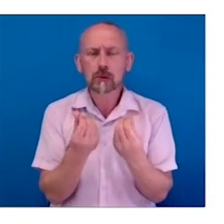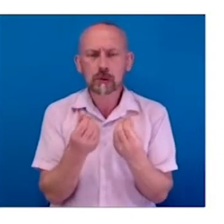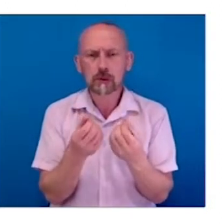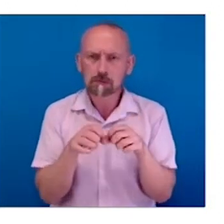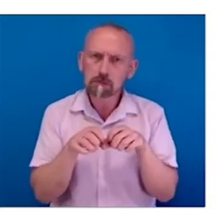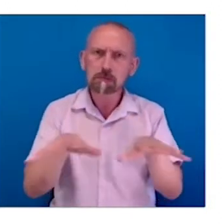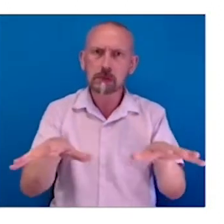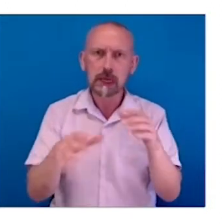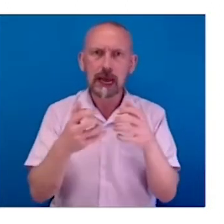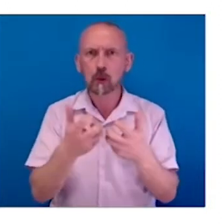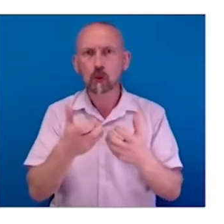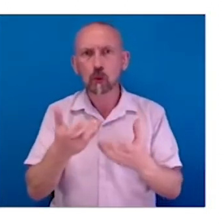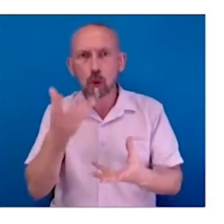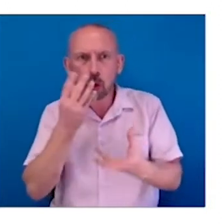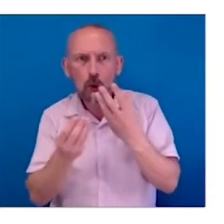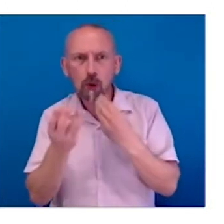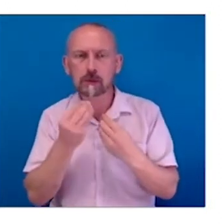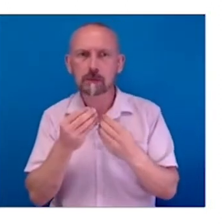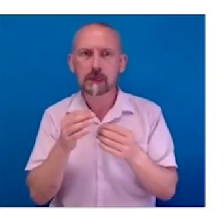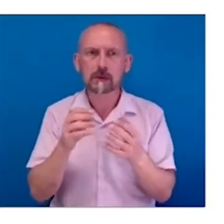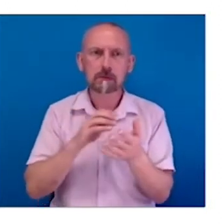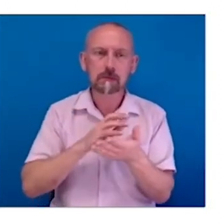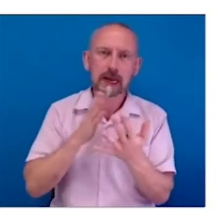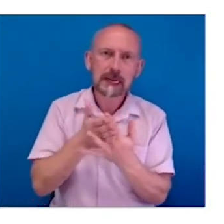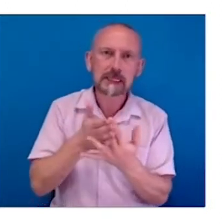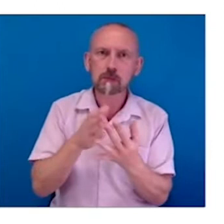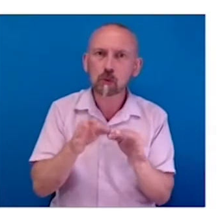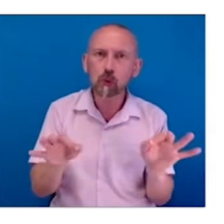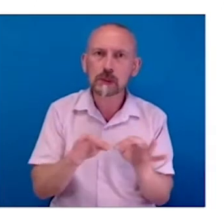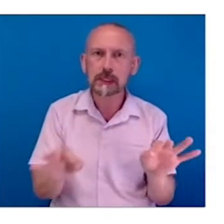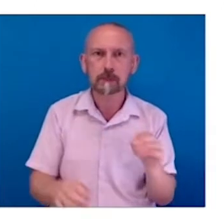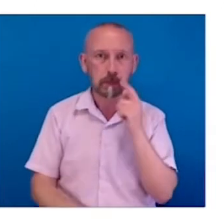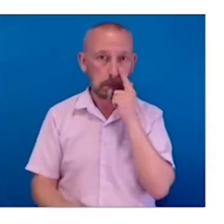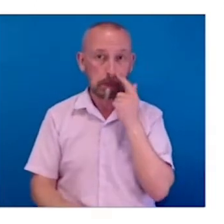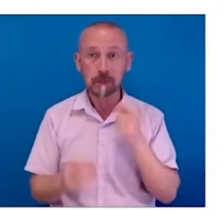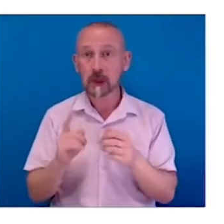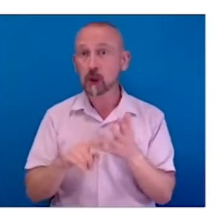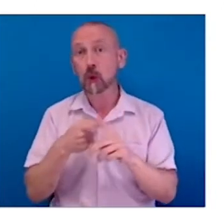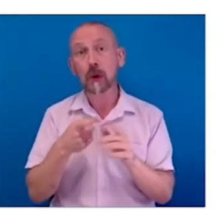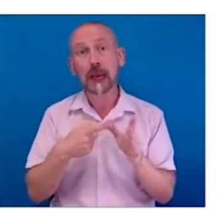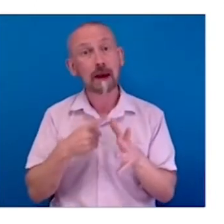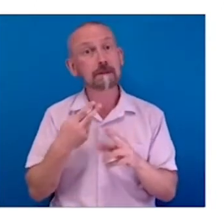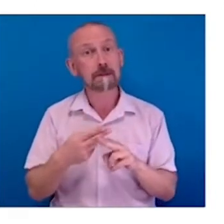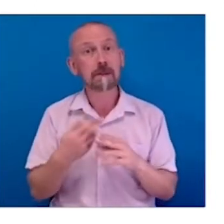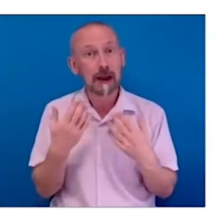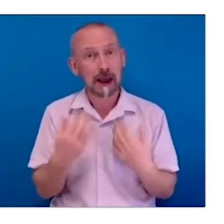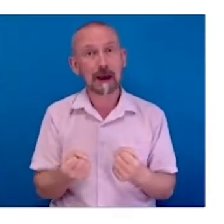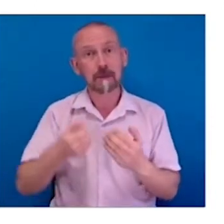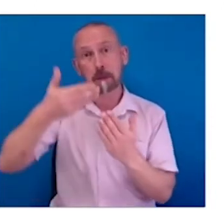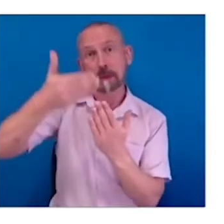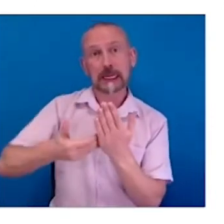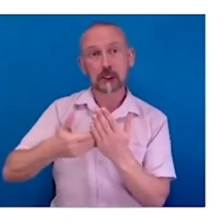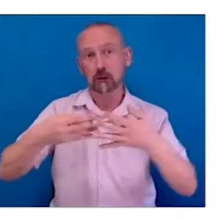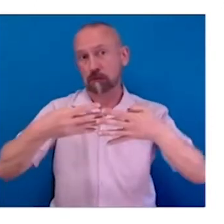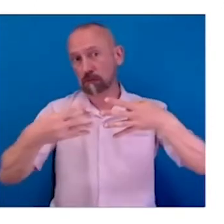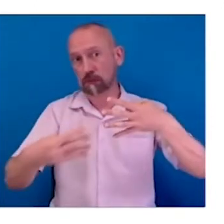music formats? On the UKAAF music page, you will find links to the new International Manual for Braille